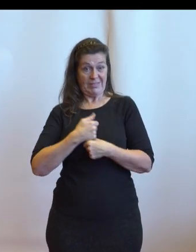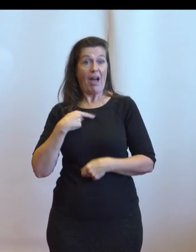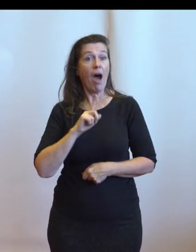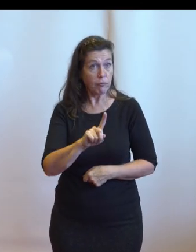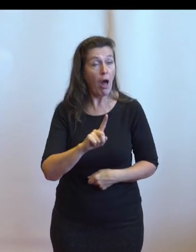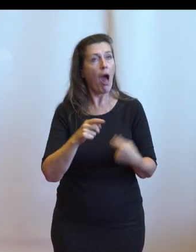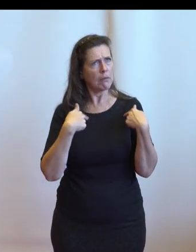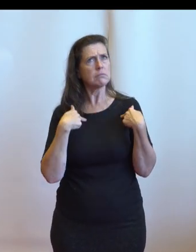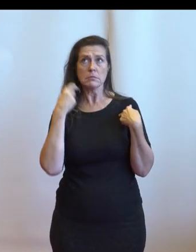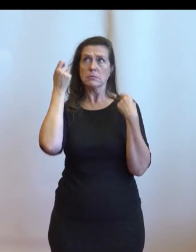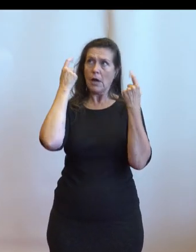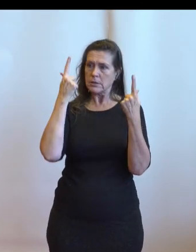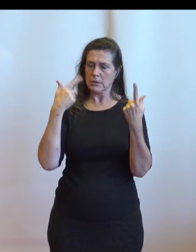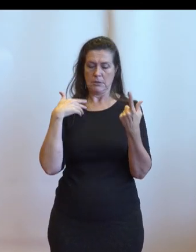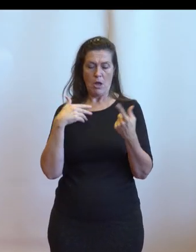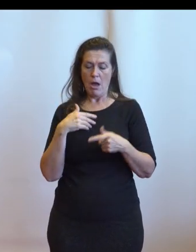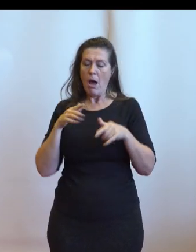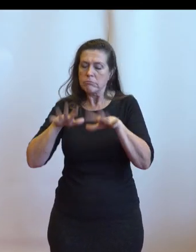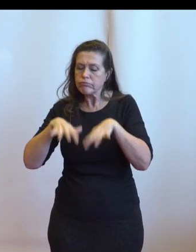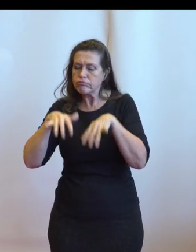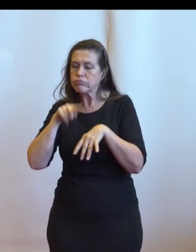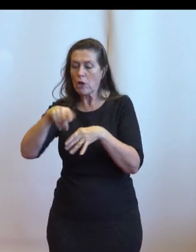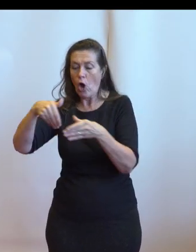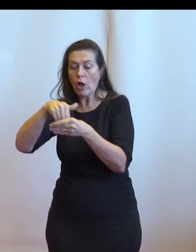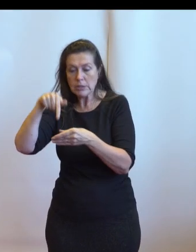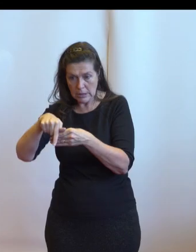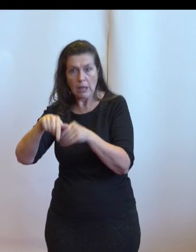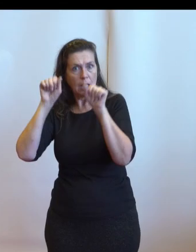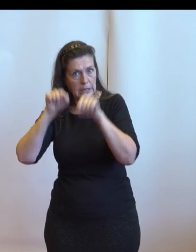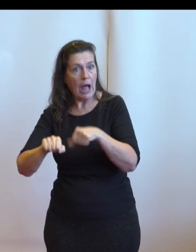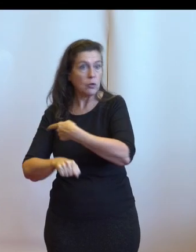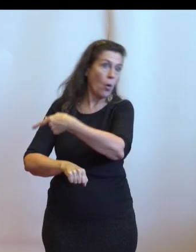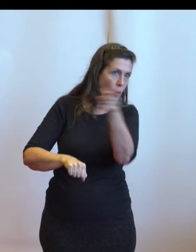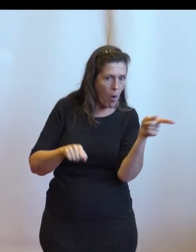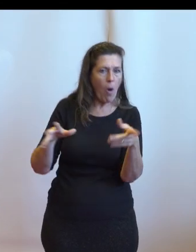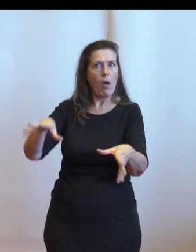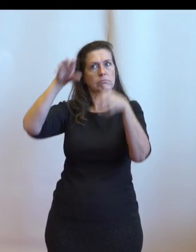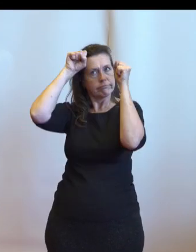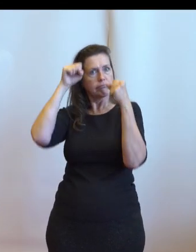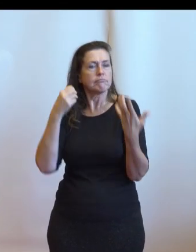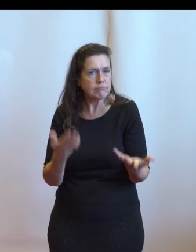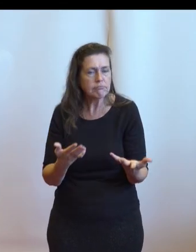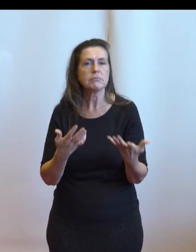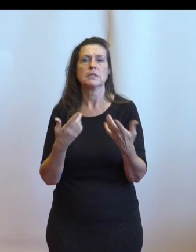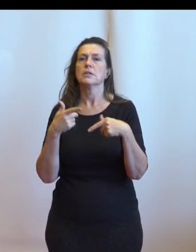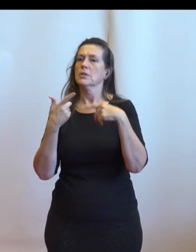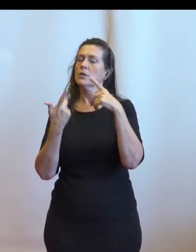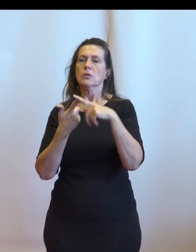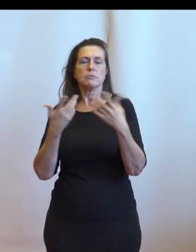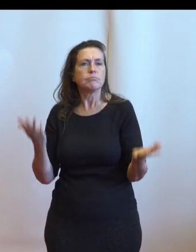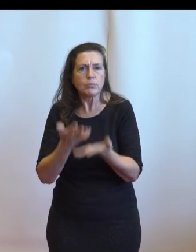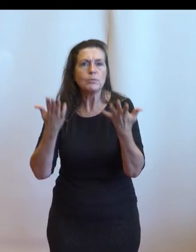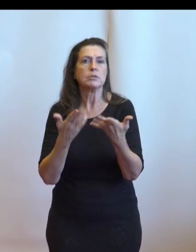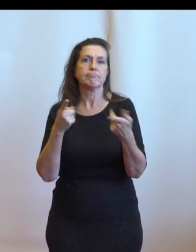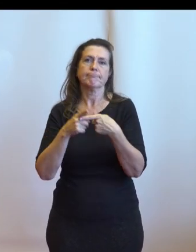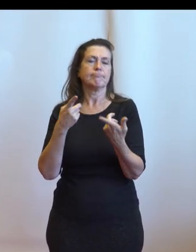about how to build accessible contents. We need to make sure that any site that is built by Accenture to promote some